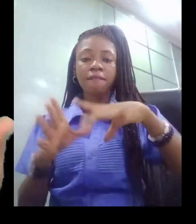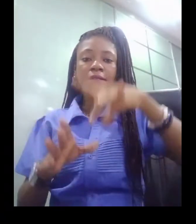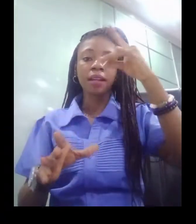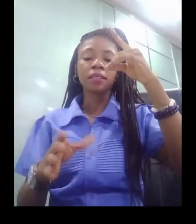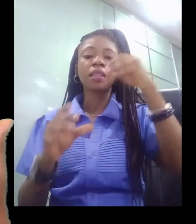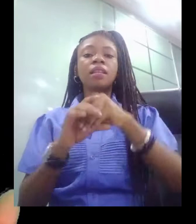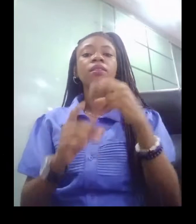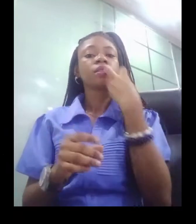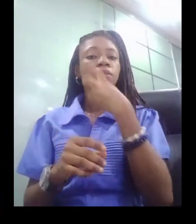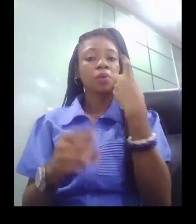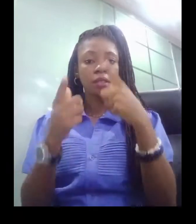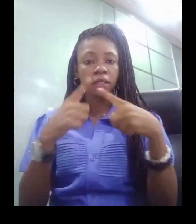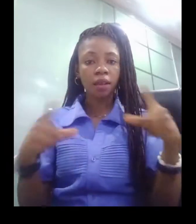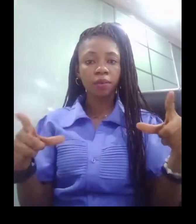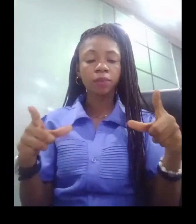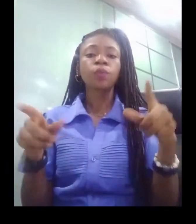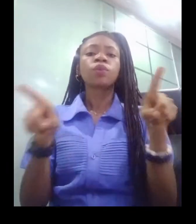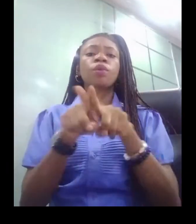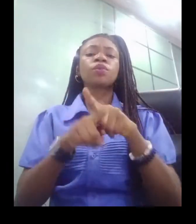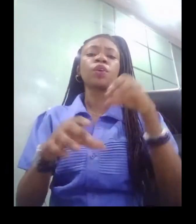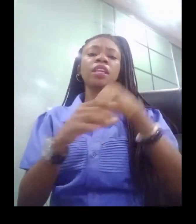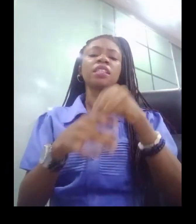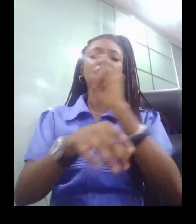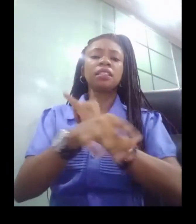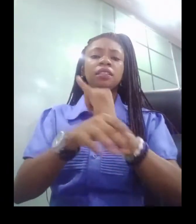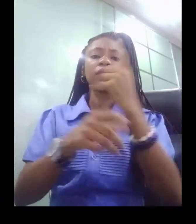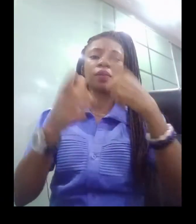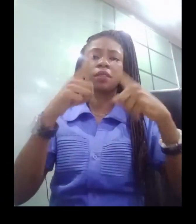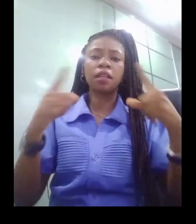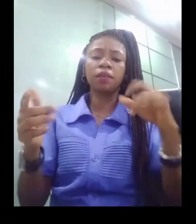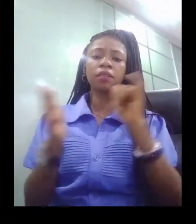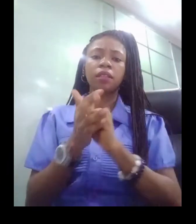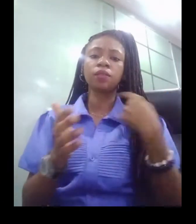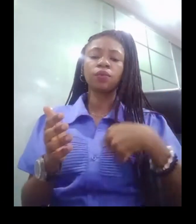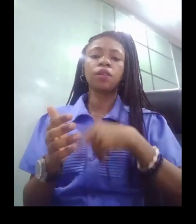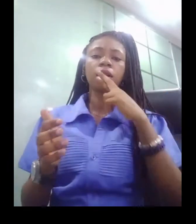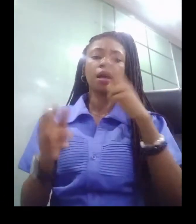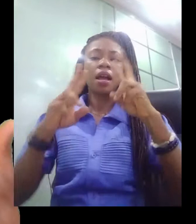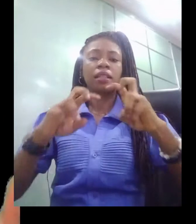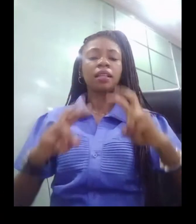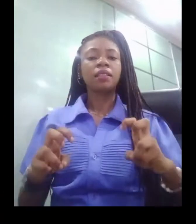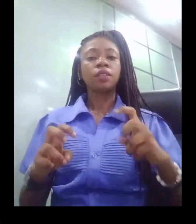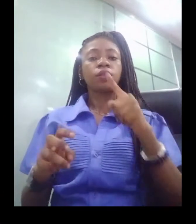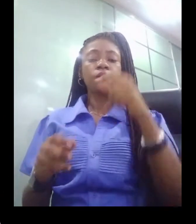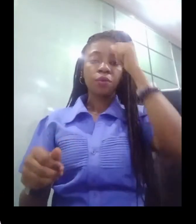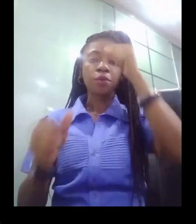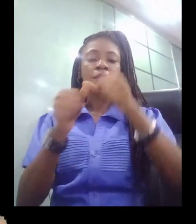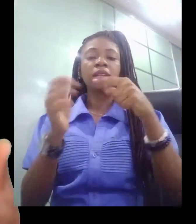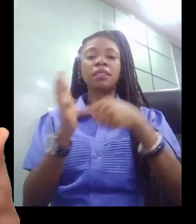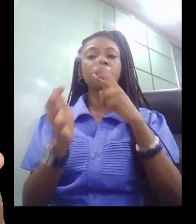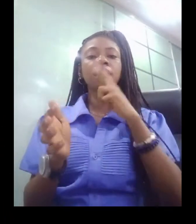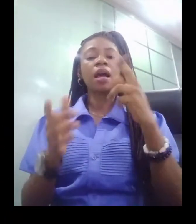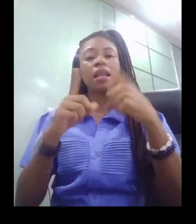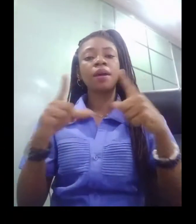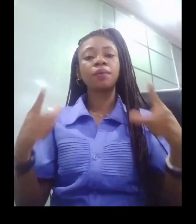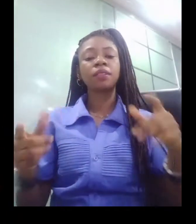also in indigenous sign languages that we are looking at. You remember, these are languages that are